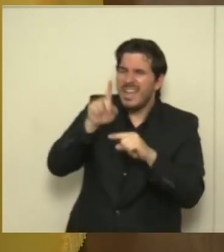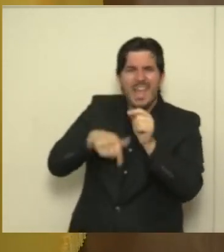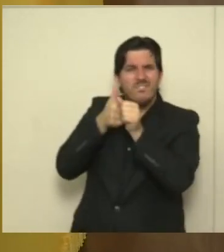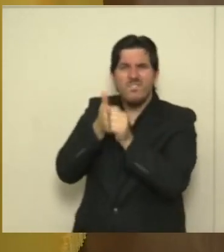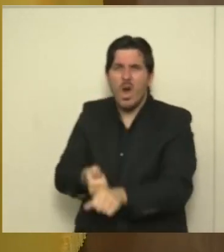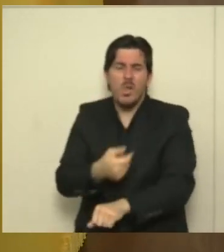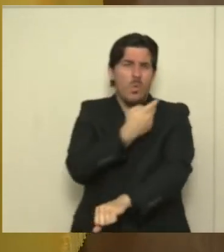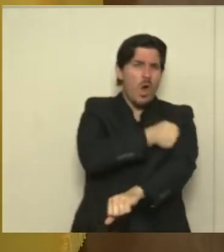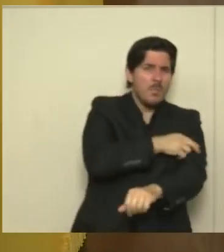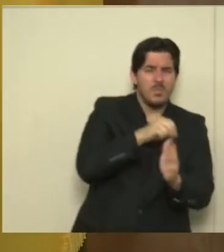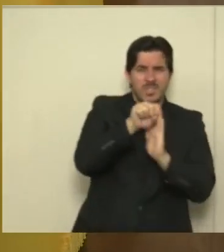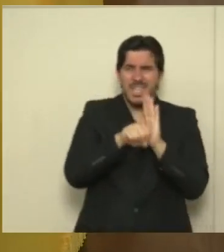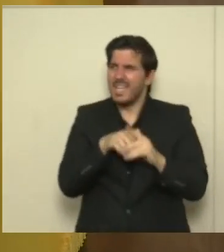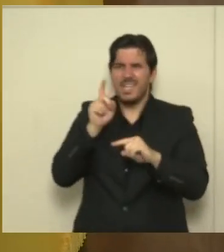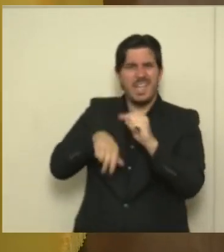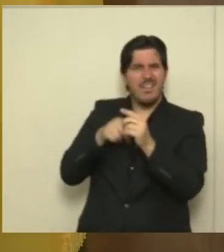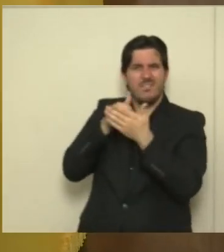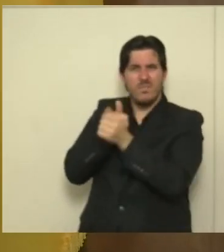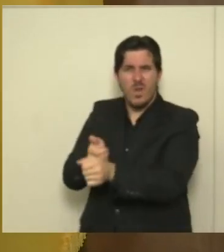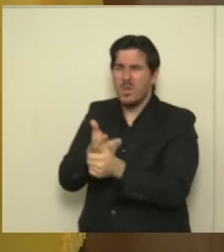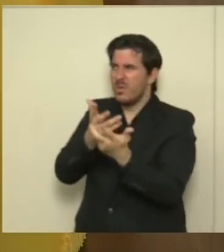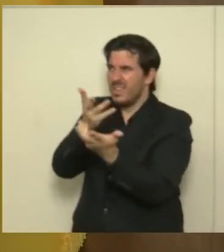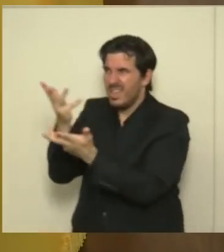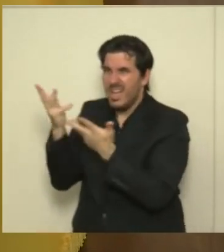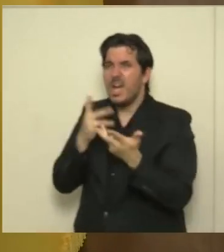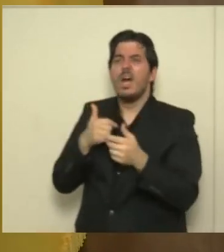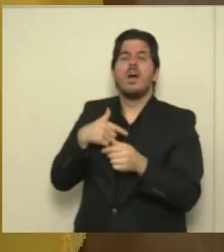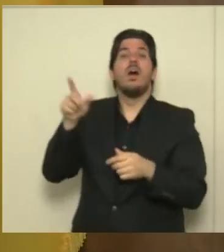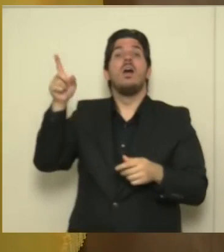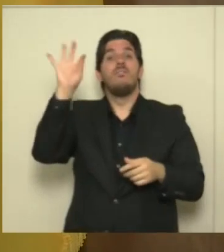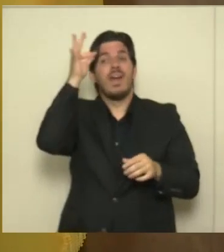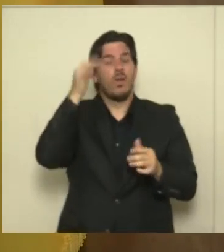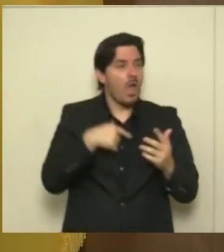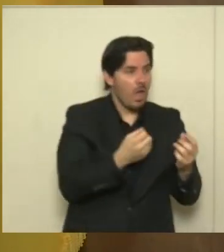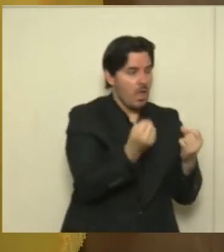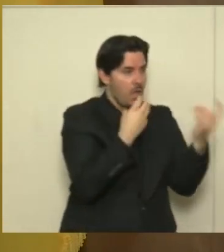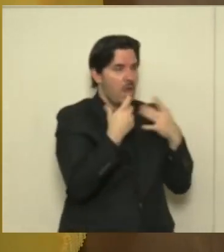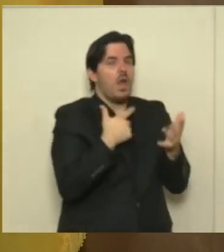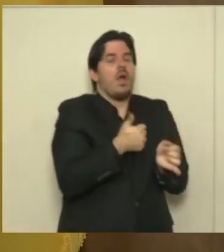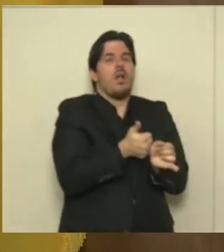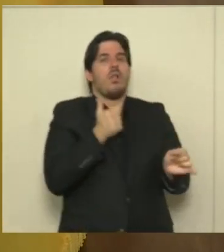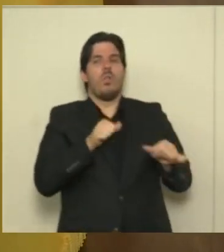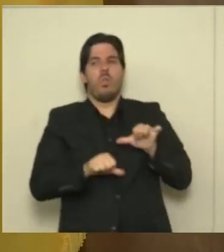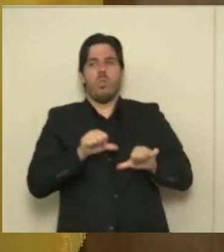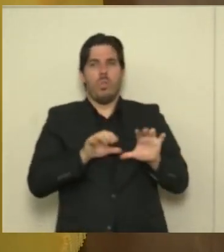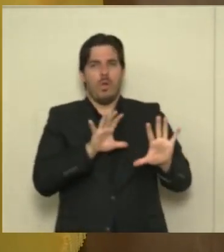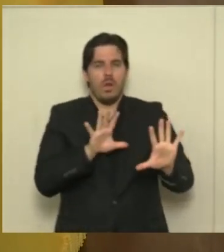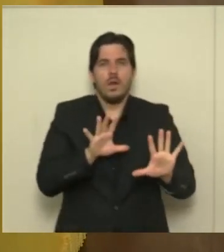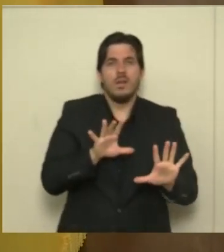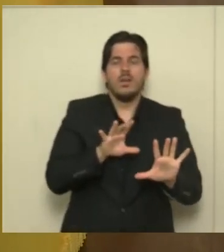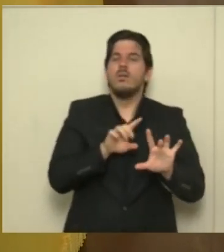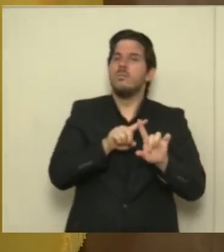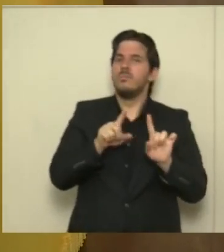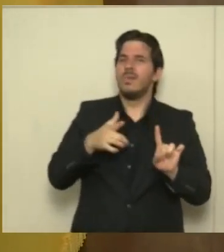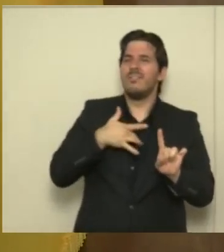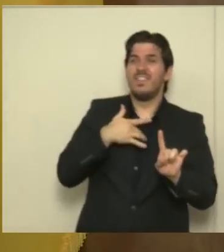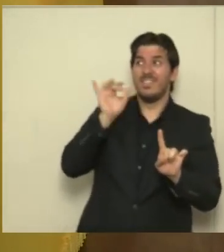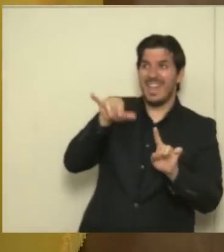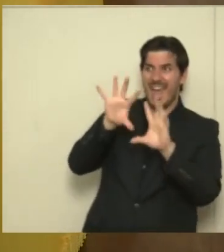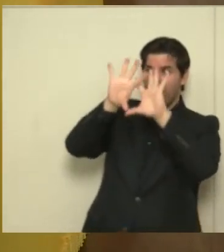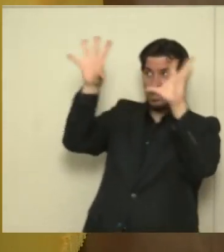they've backed away from that. I think this is an indication still that the federal